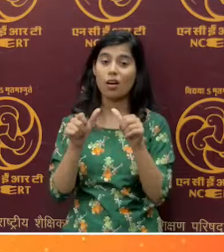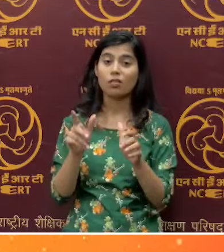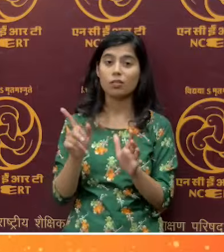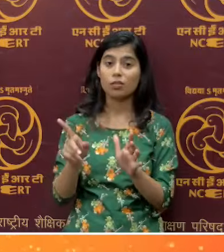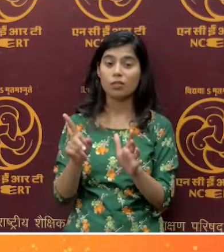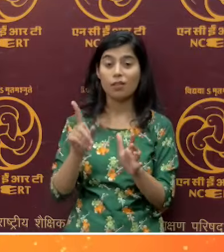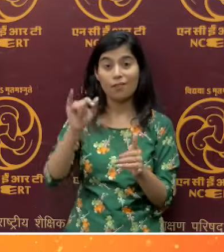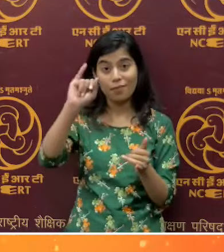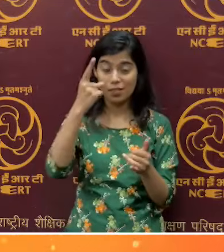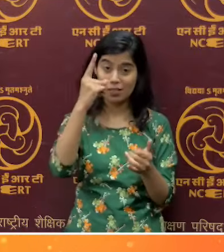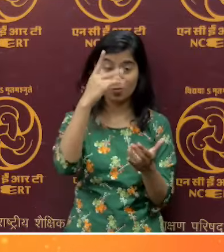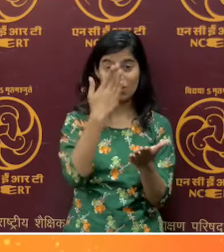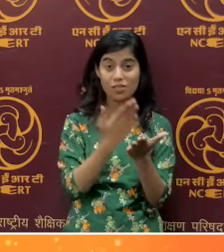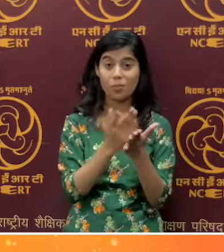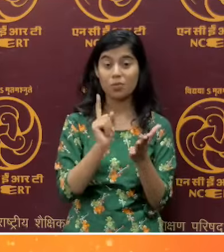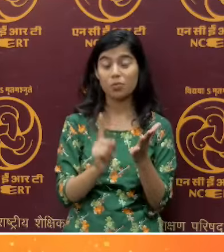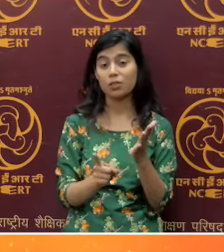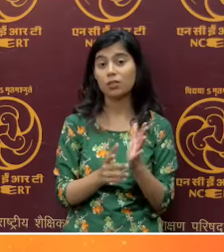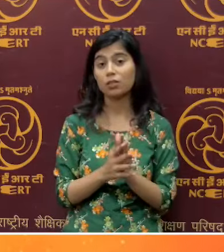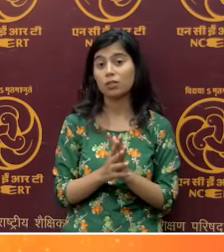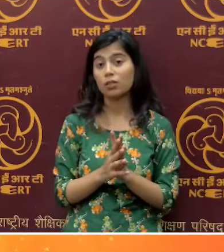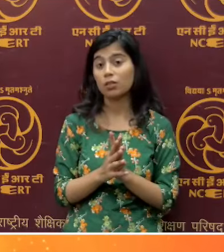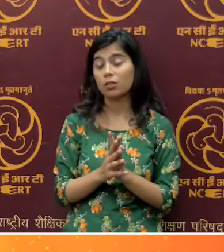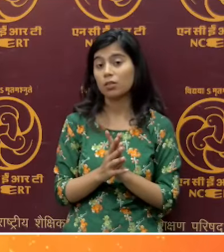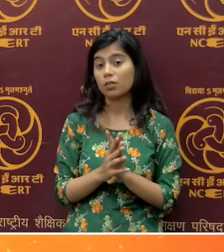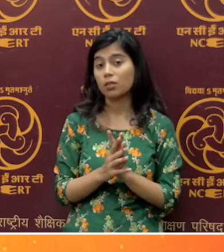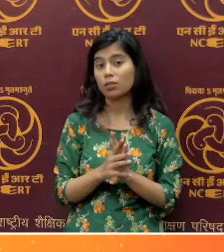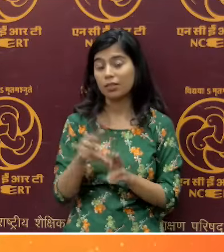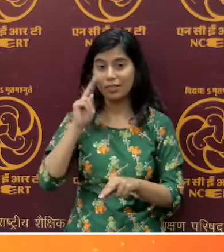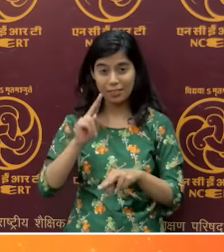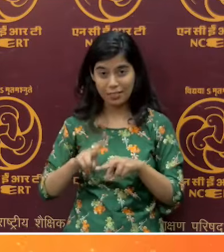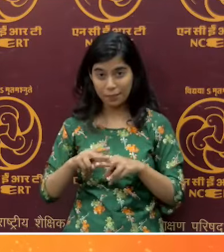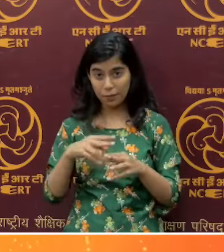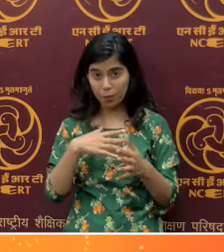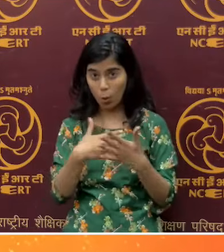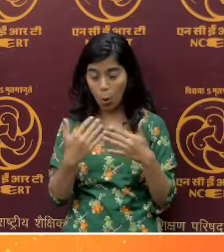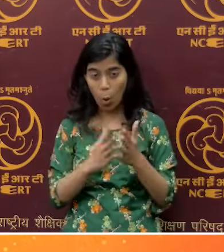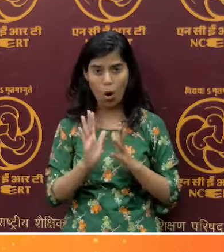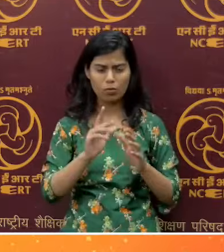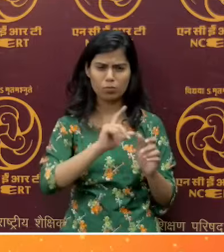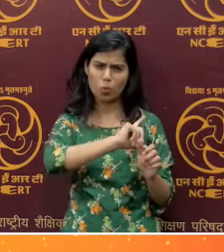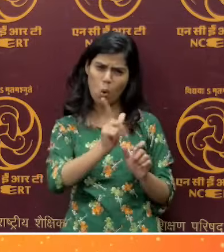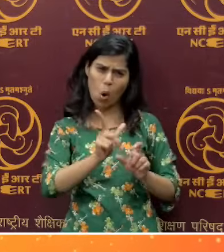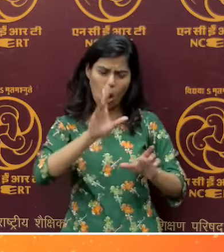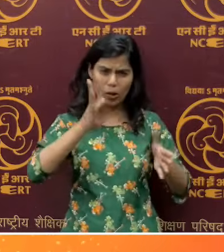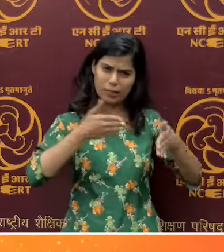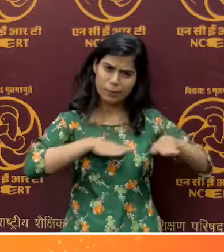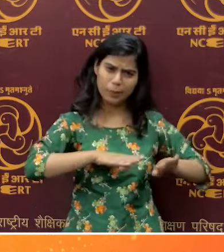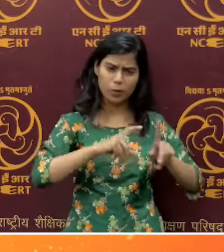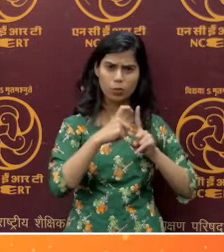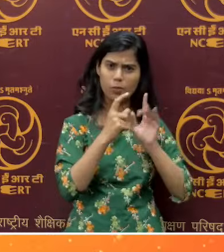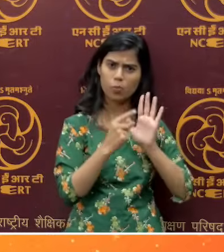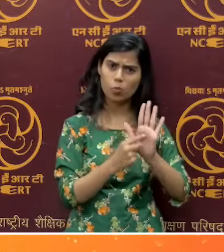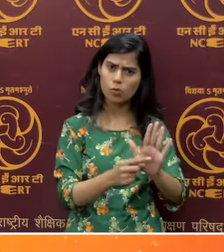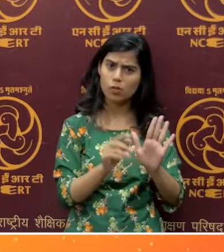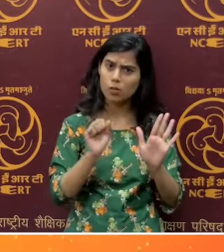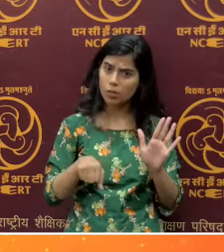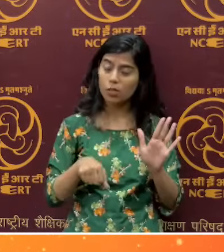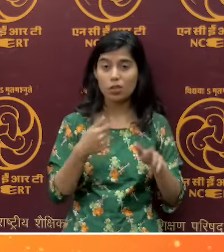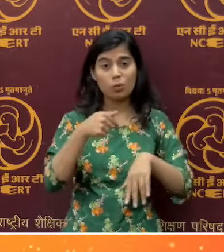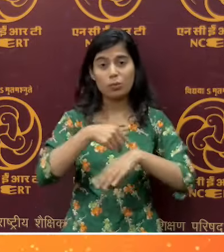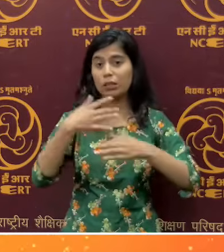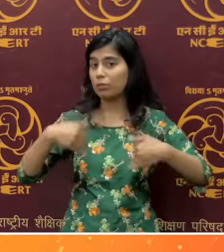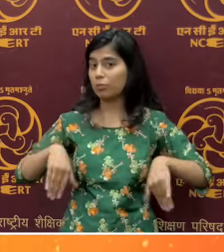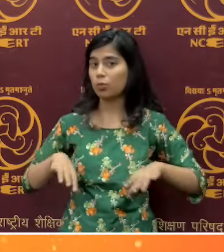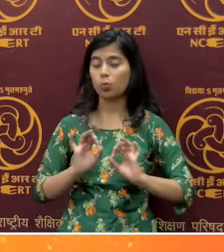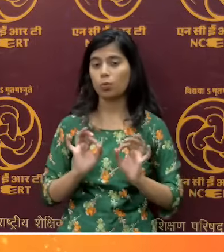able to submit this. Right. And sir, is it all about the demonstration? Because we have to wind up the session here. We do not have any time left